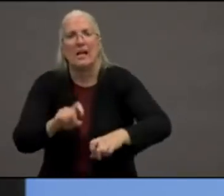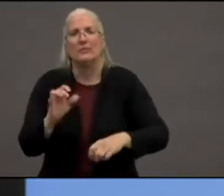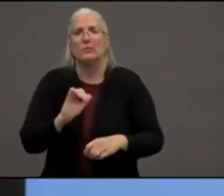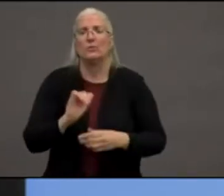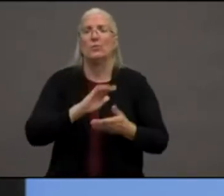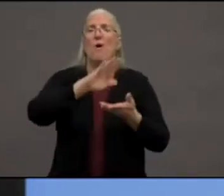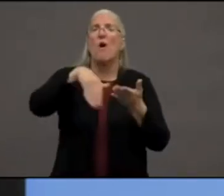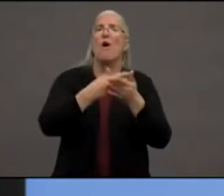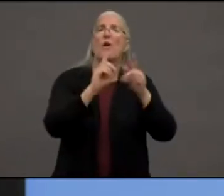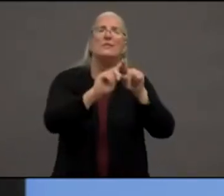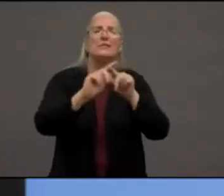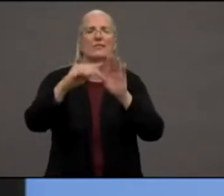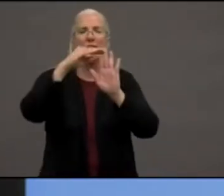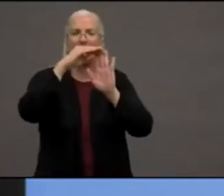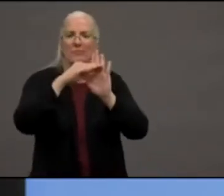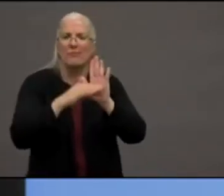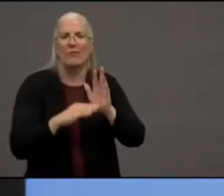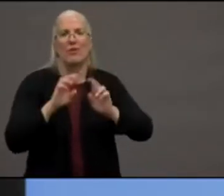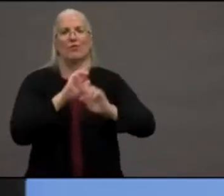website at